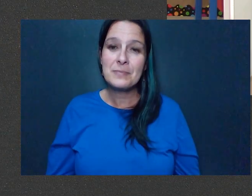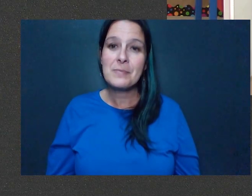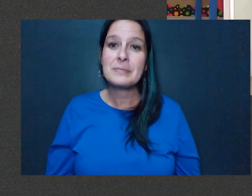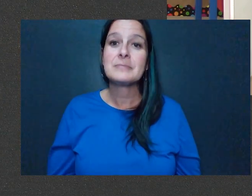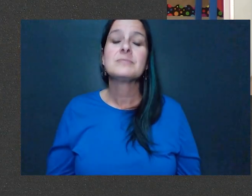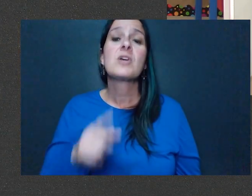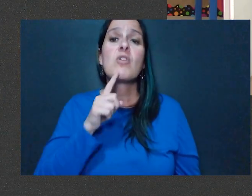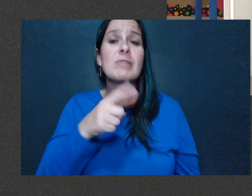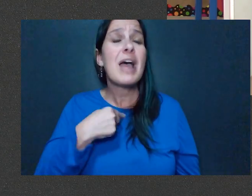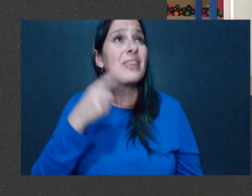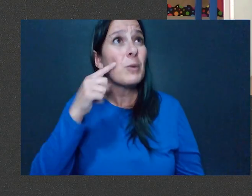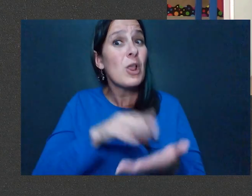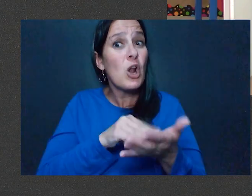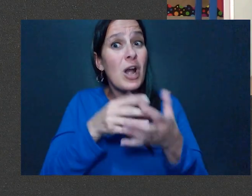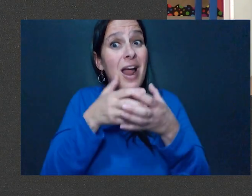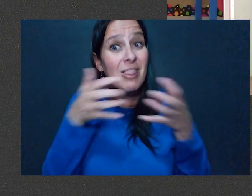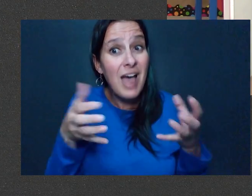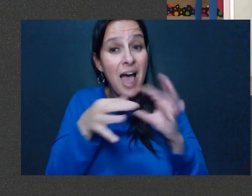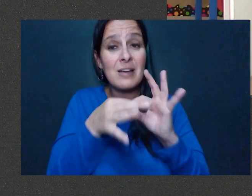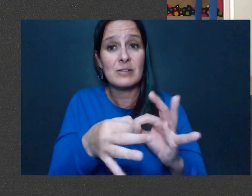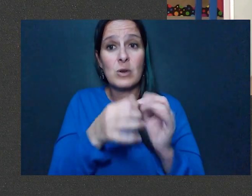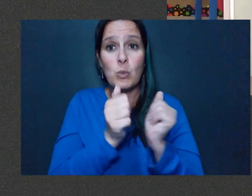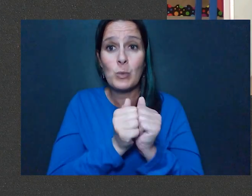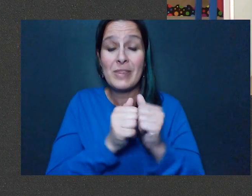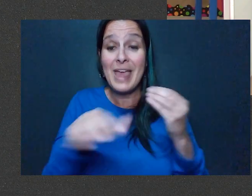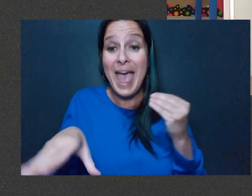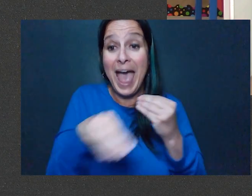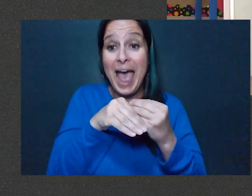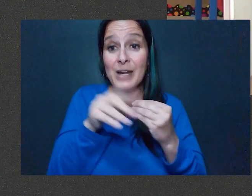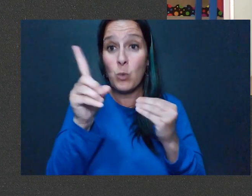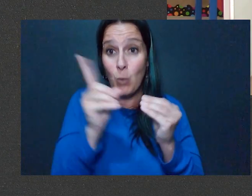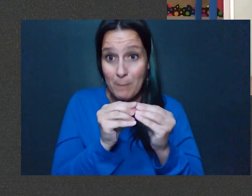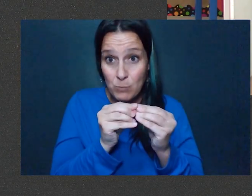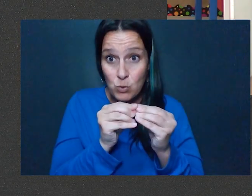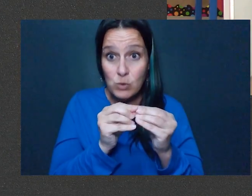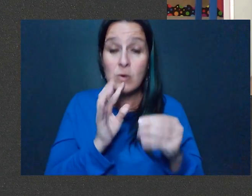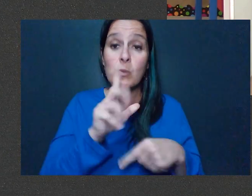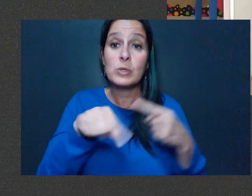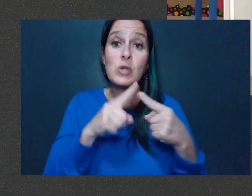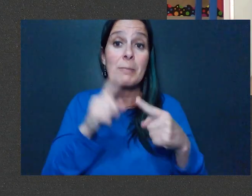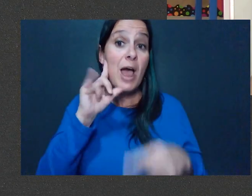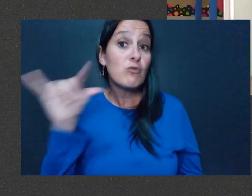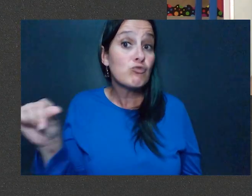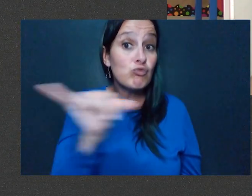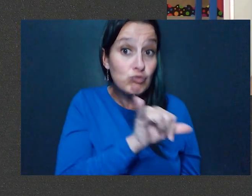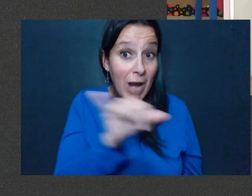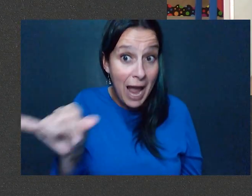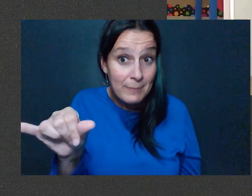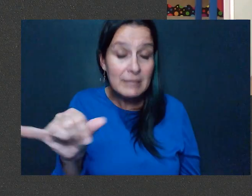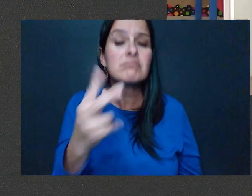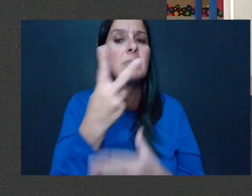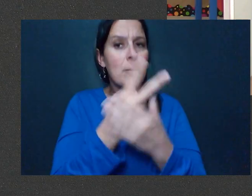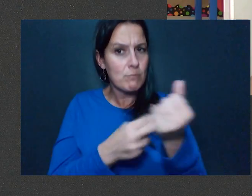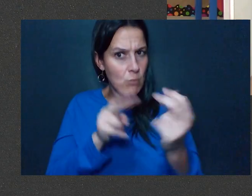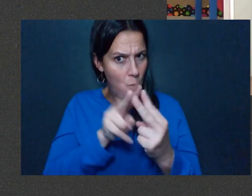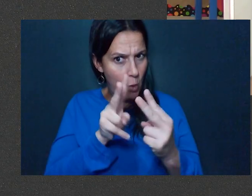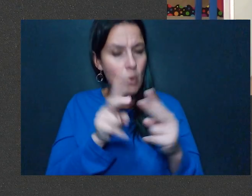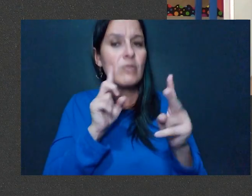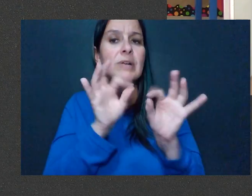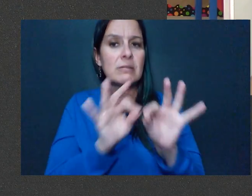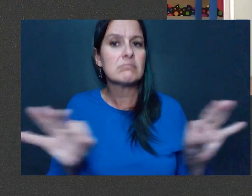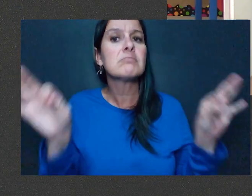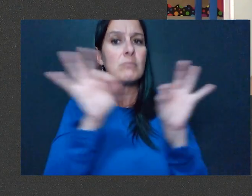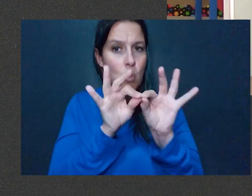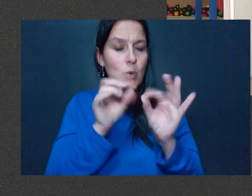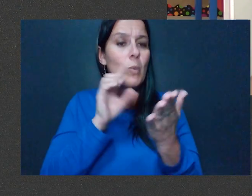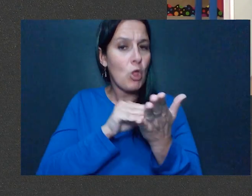we learned a lot about adding one more, and we talked about rhyming, and those are both things that you